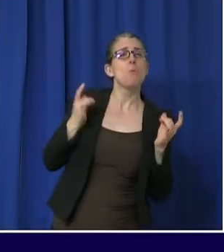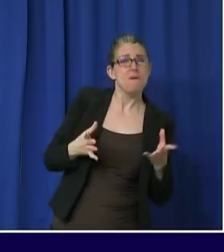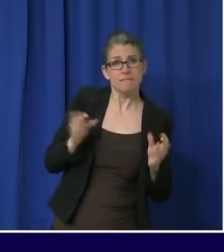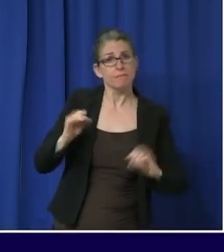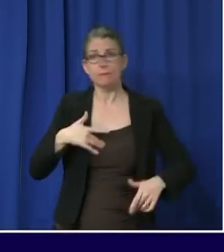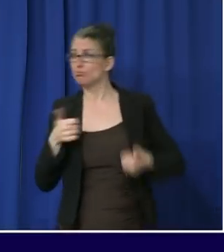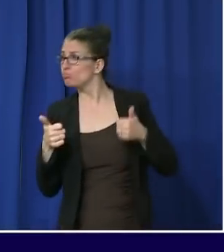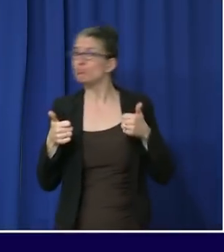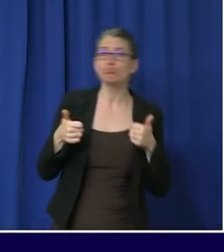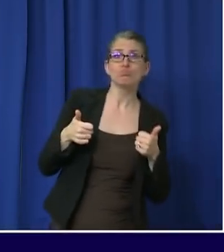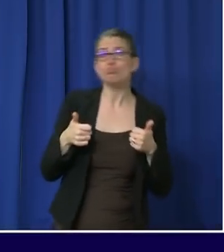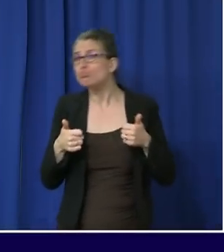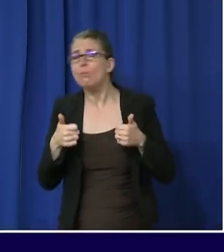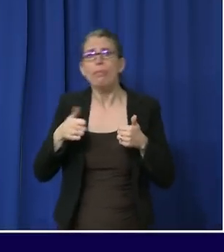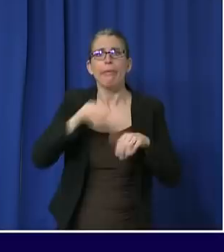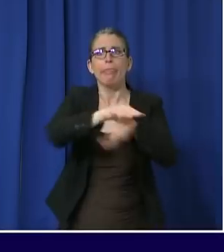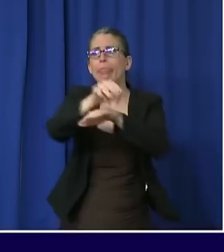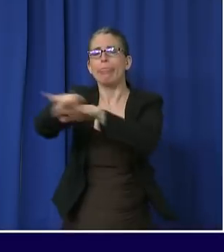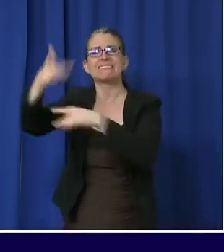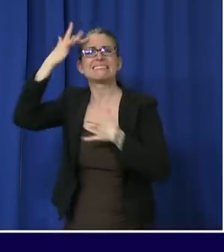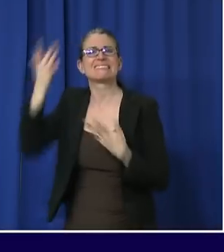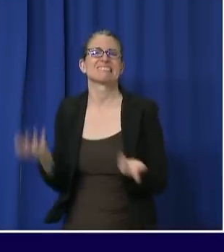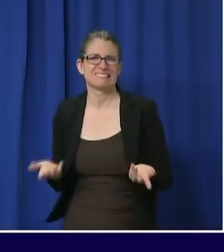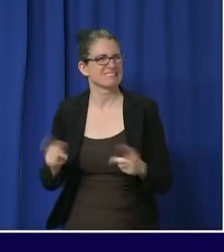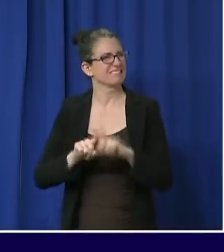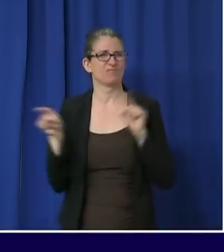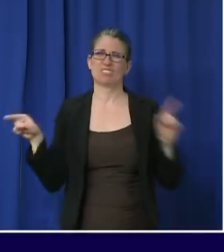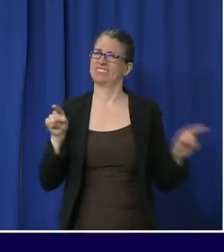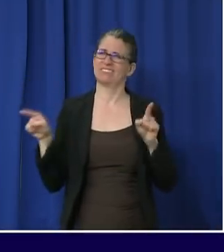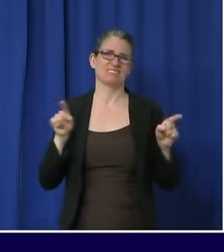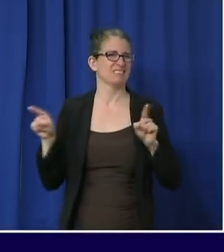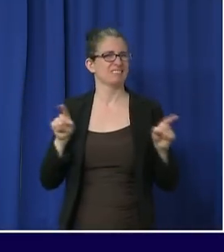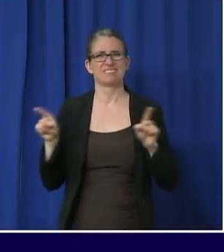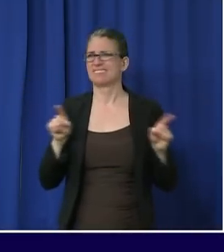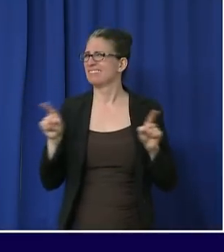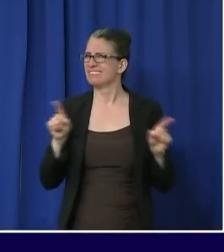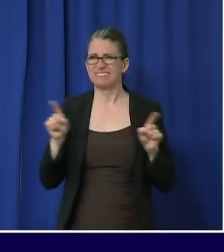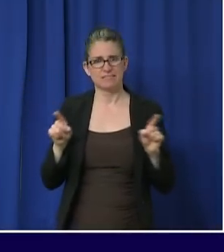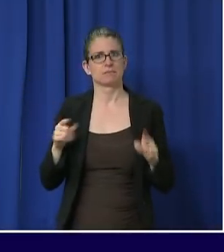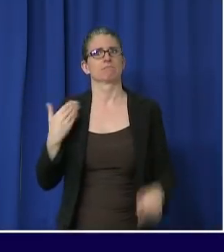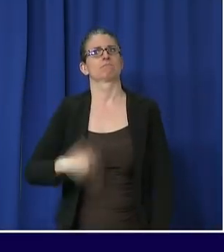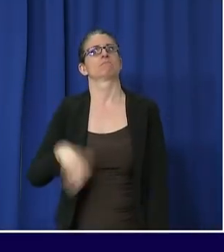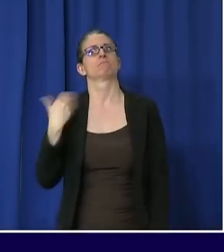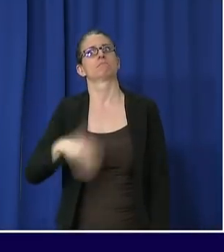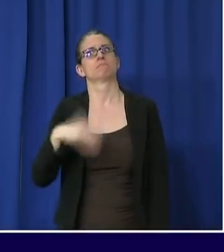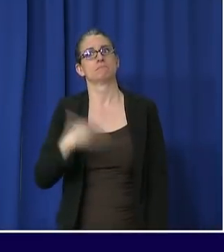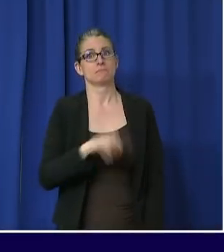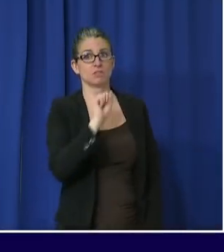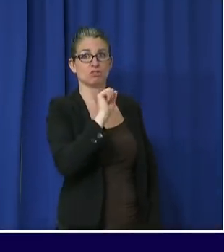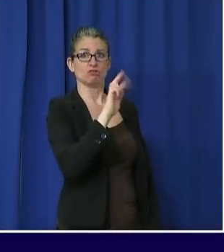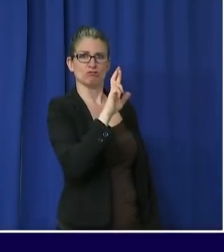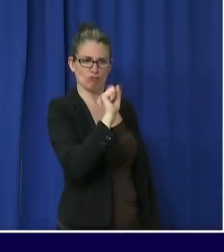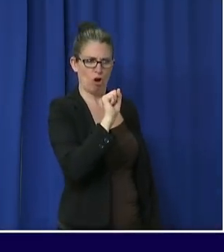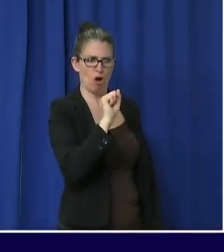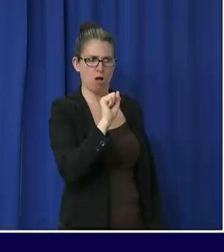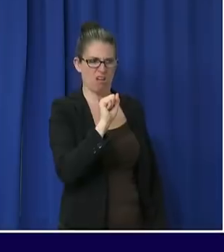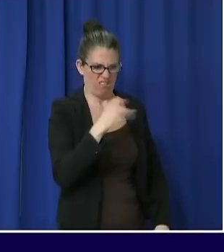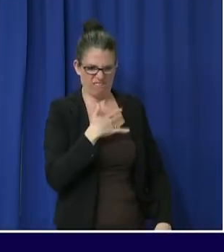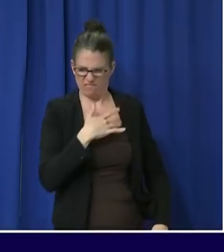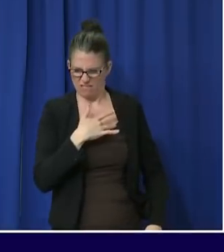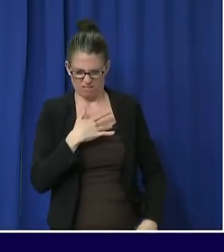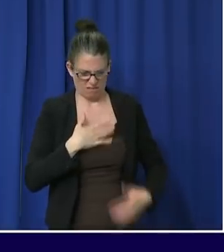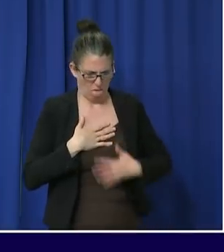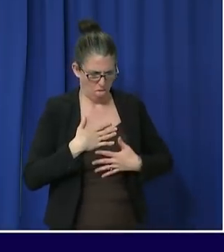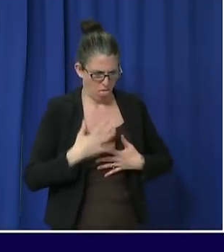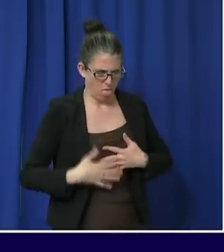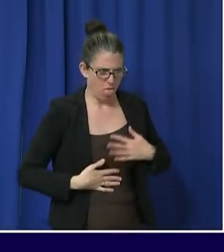perspective as compared to SARS, where once people started feeling bad, they automatically just stayed inside because of how crummy they